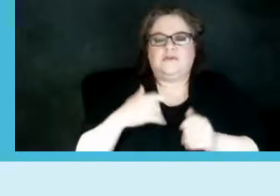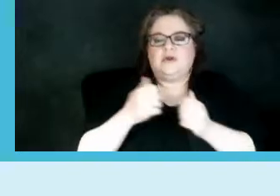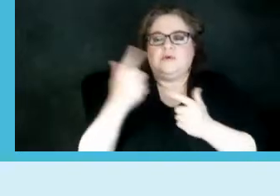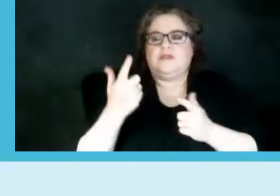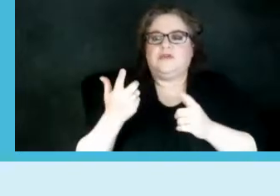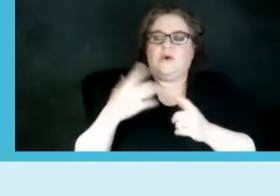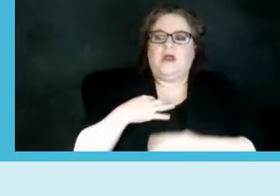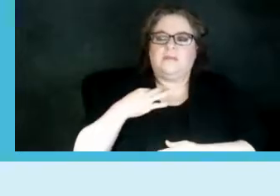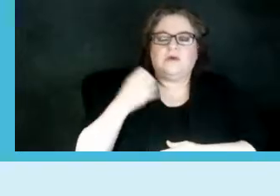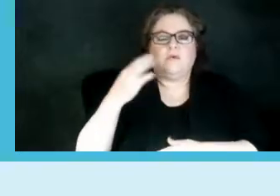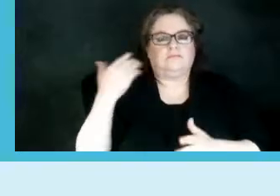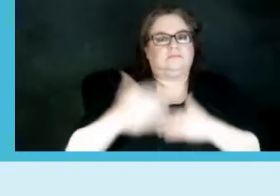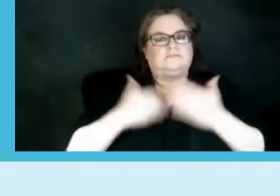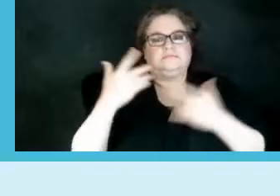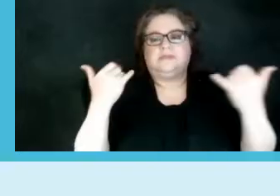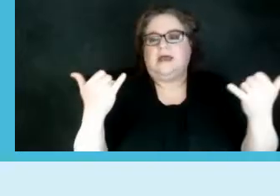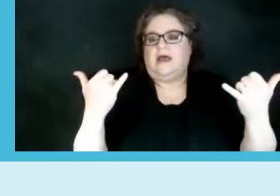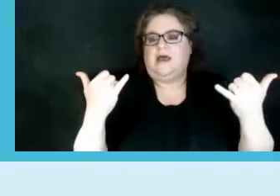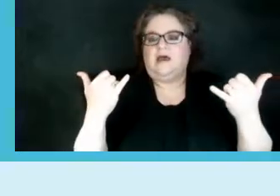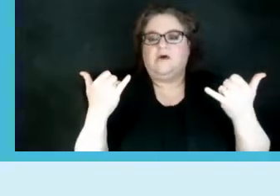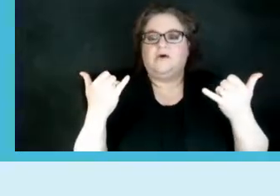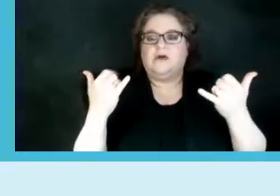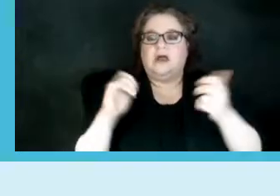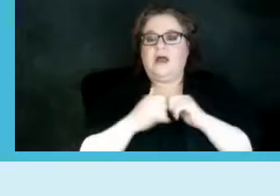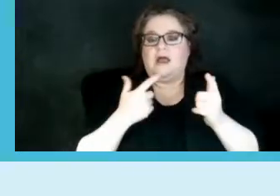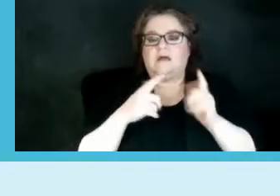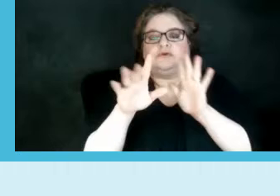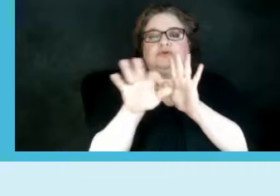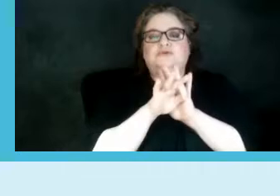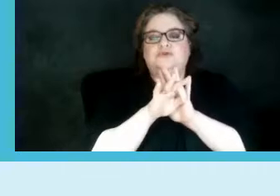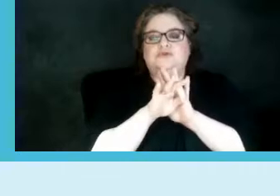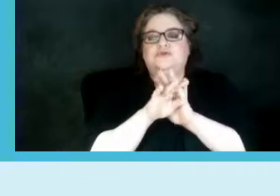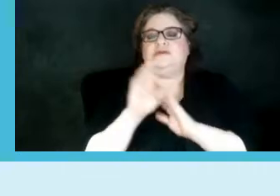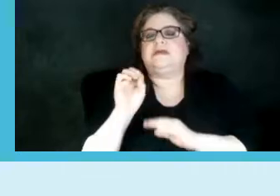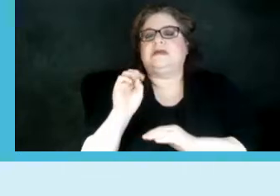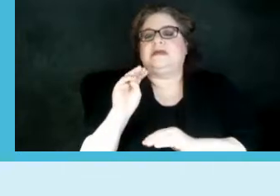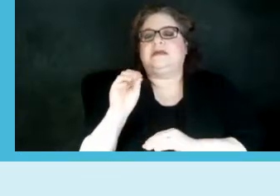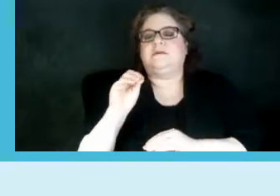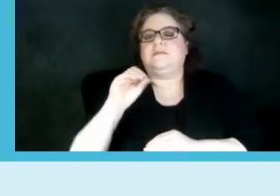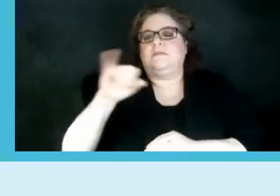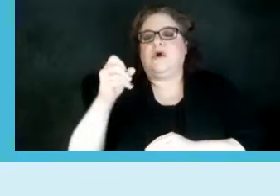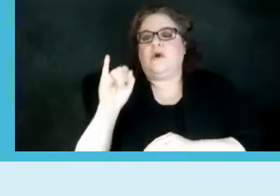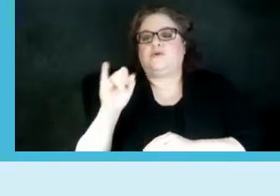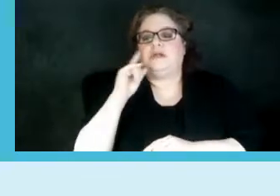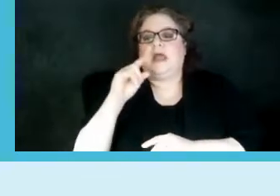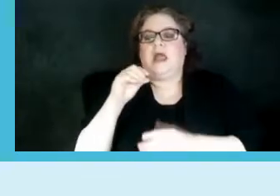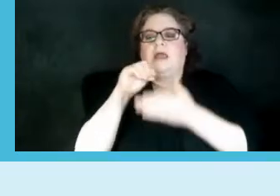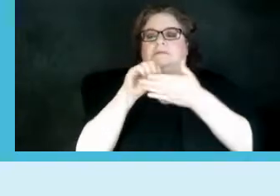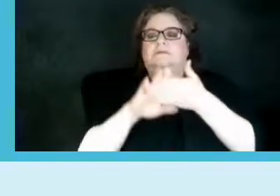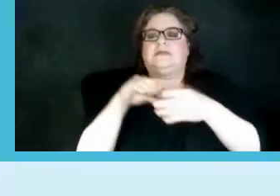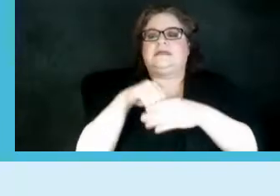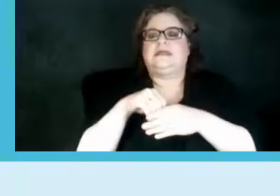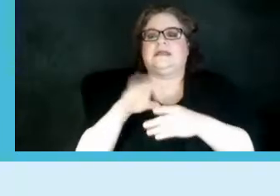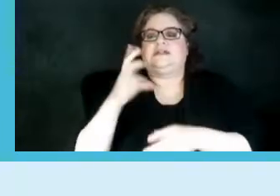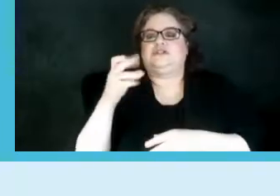or application process right now by choosing an emoji and dropping that in the chat line.